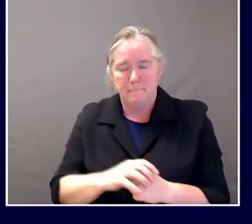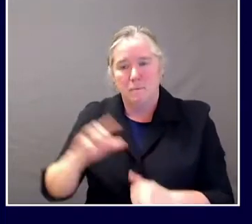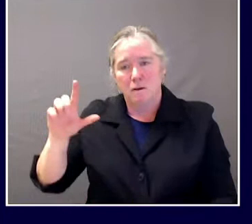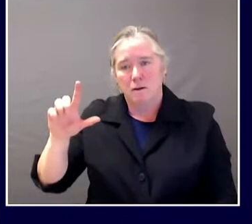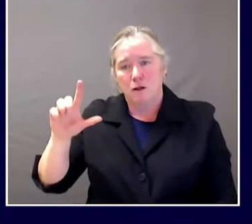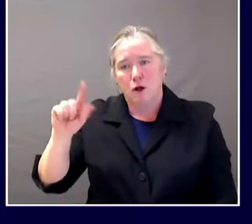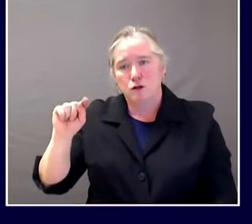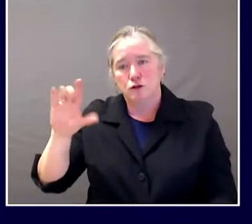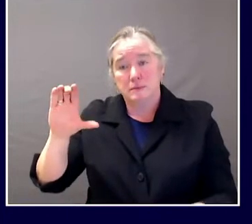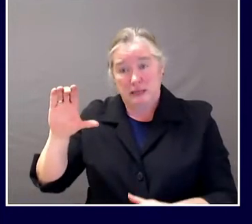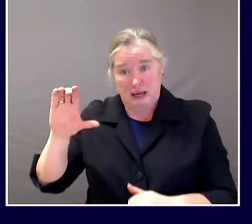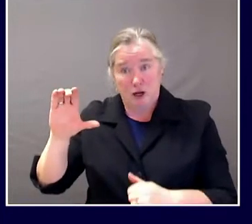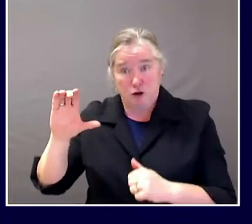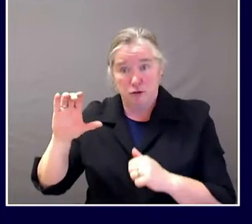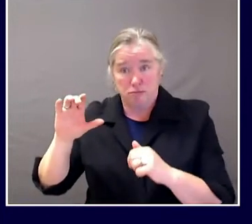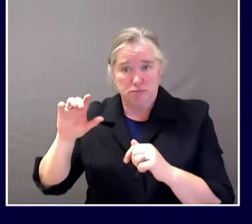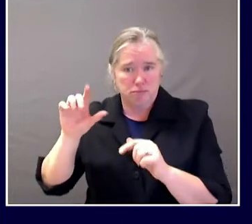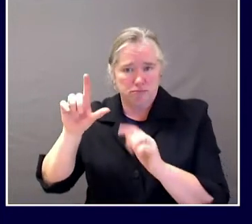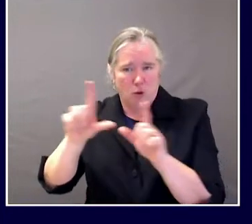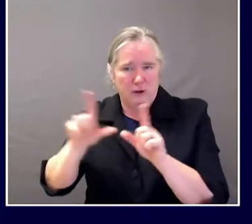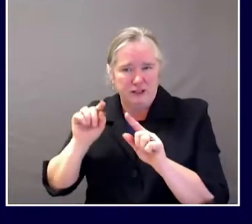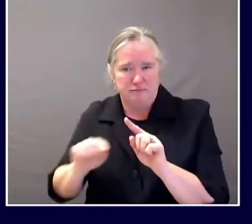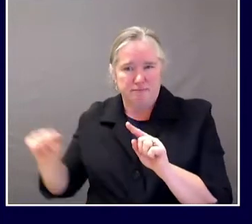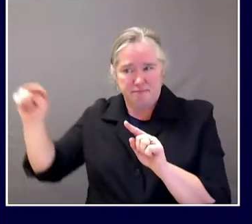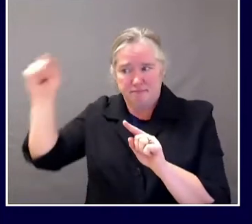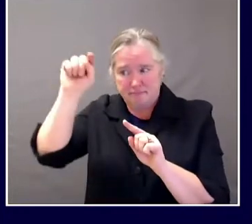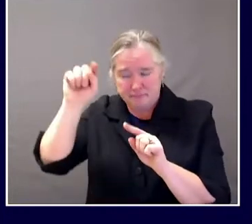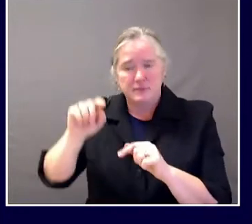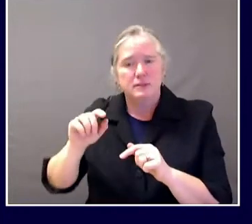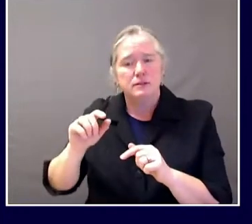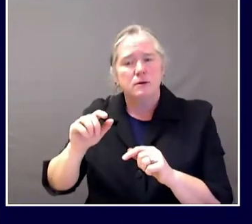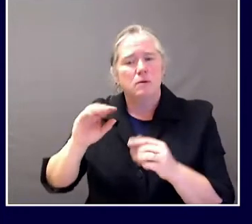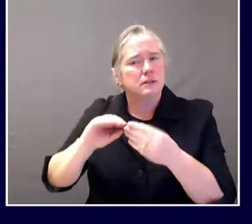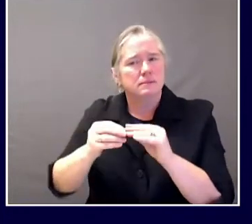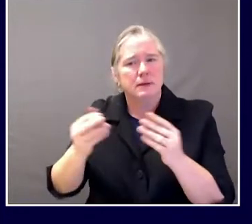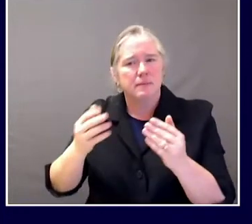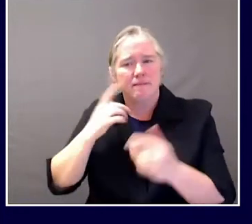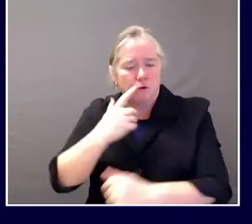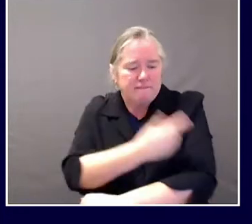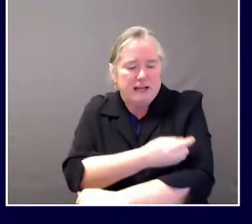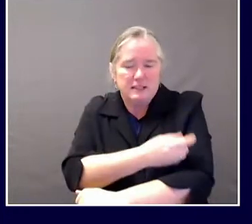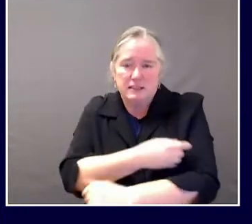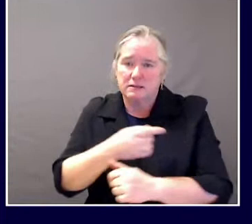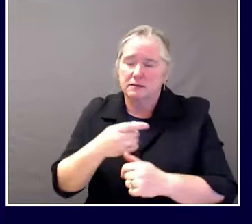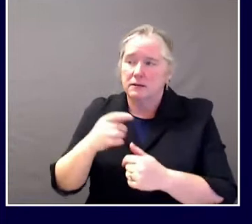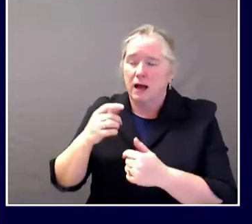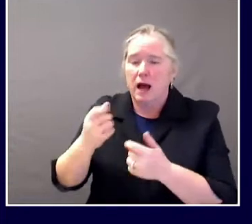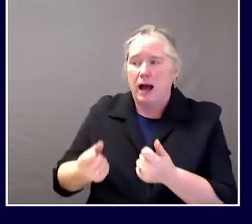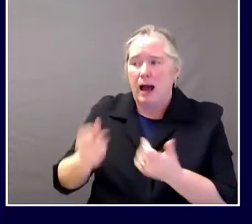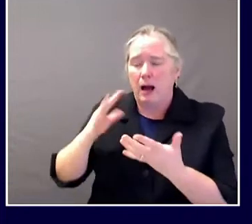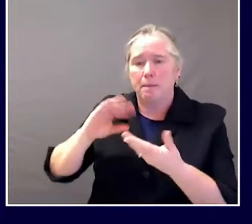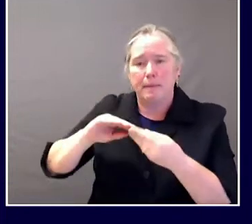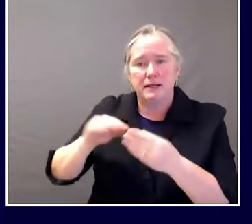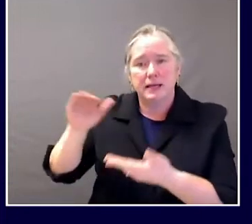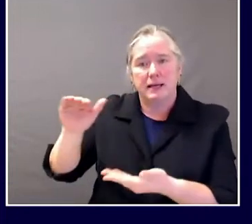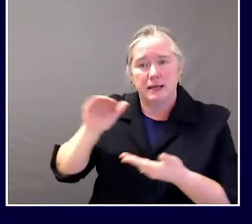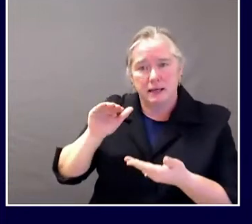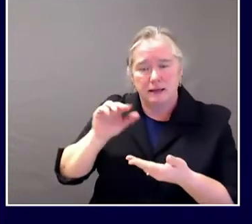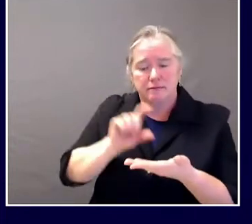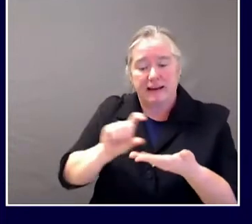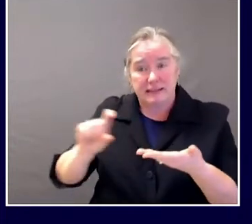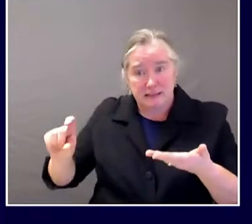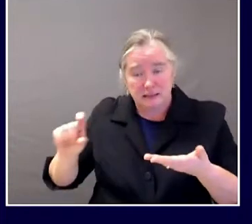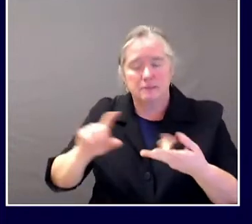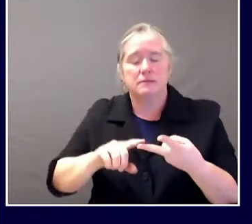long-term care facilities? How many doses you've received and how many people have been vaccinated? Understanding, of course, that that's being largely done through